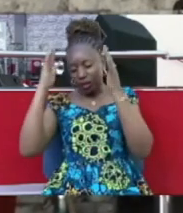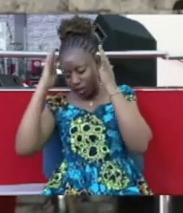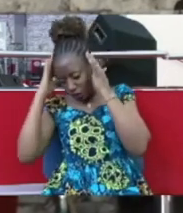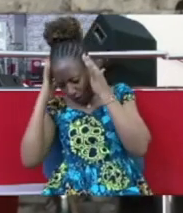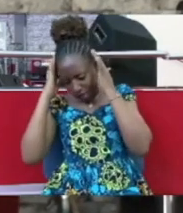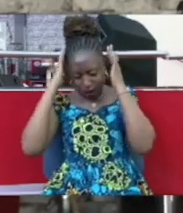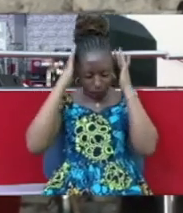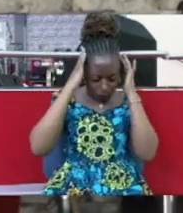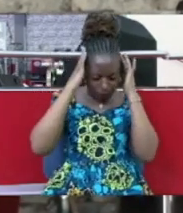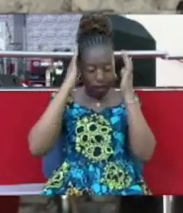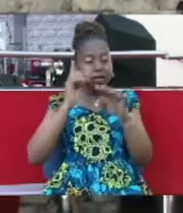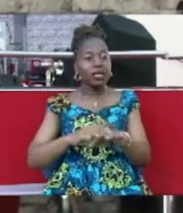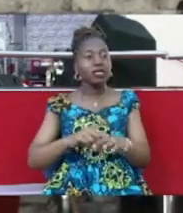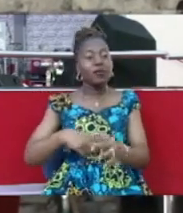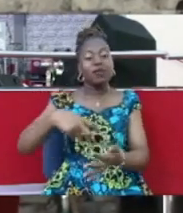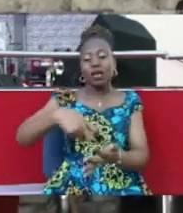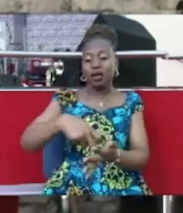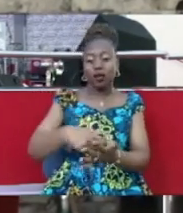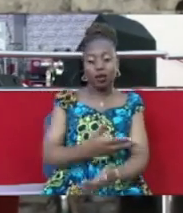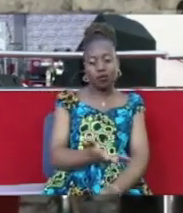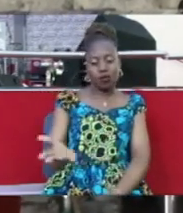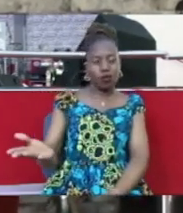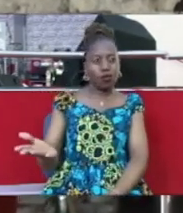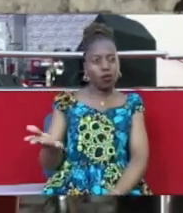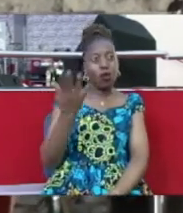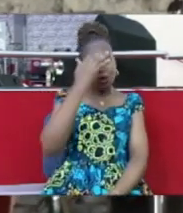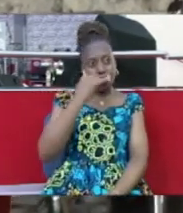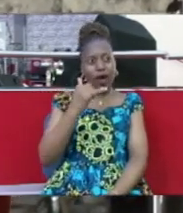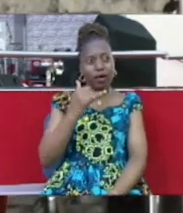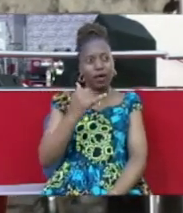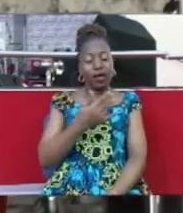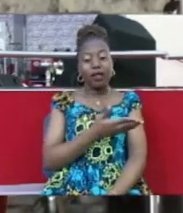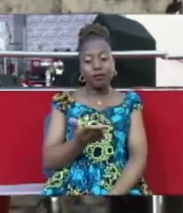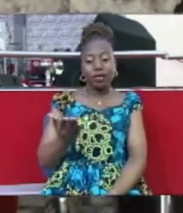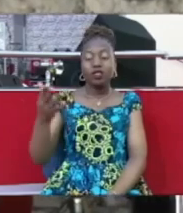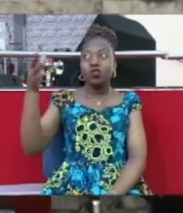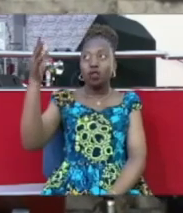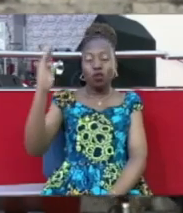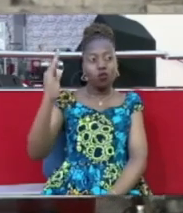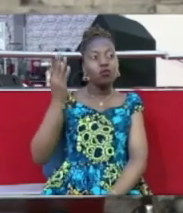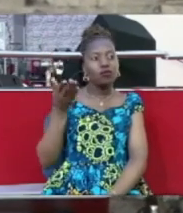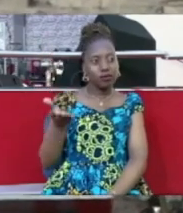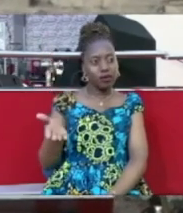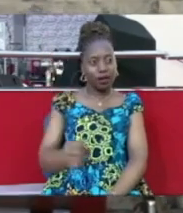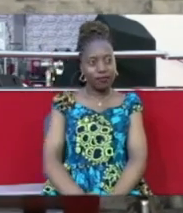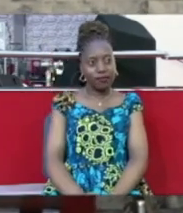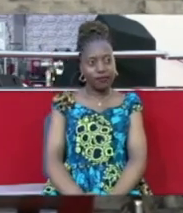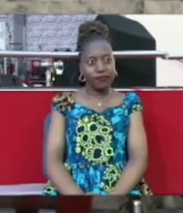the floor. Because the presence of God overwhelmed them. Kwa sababu uwepo wa